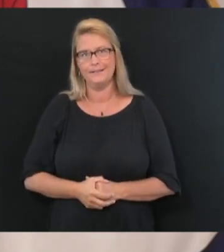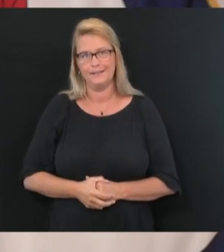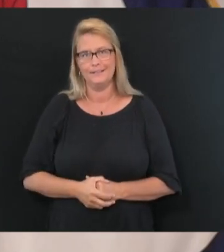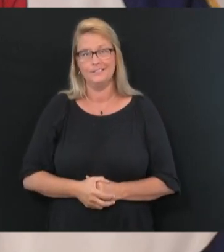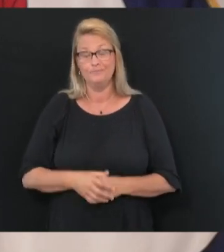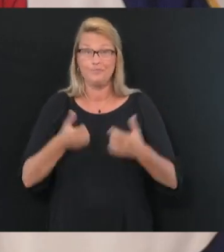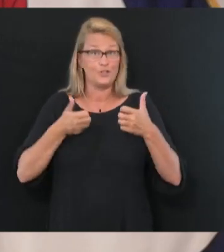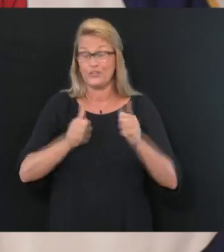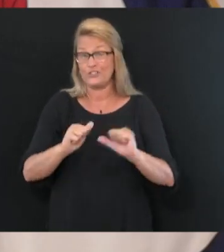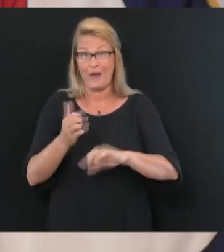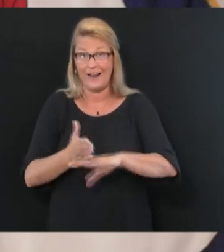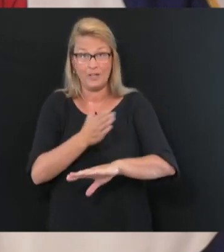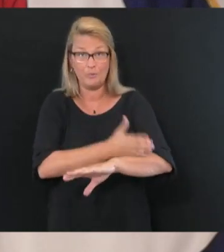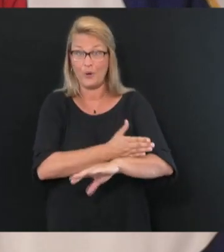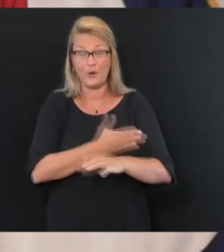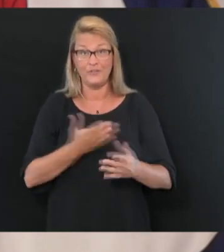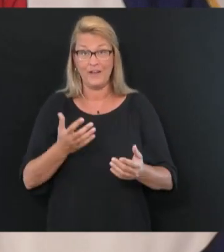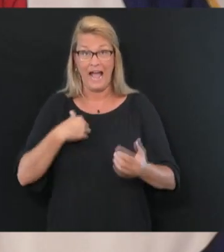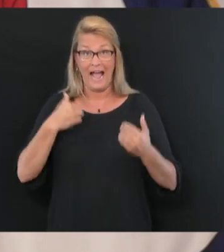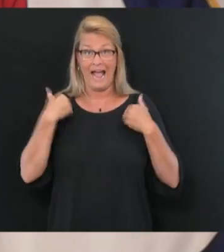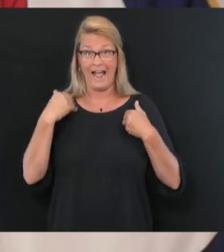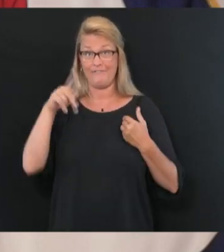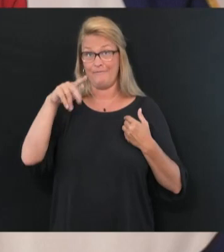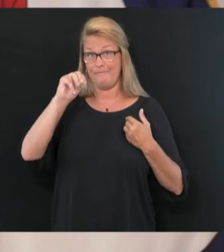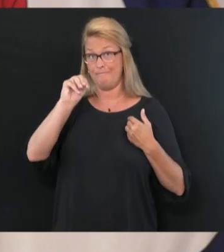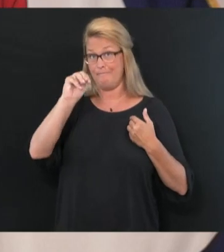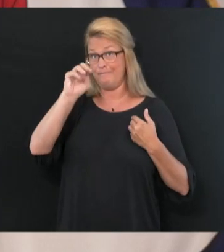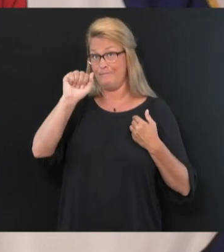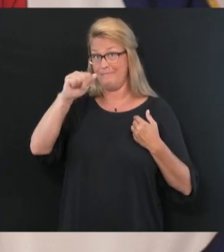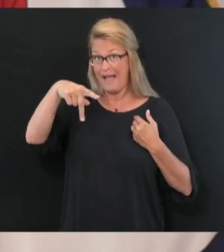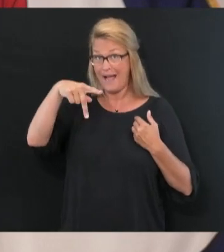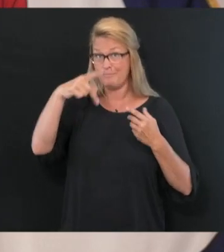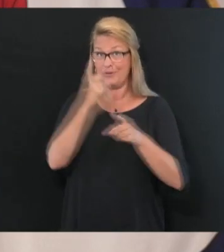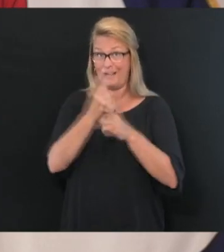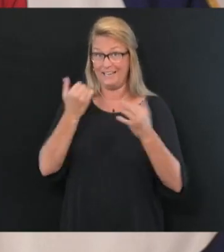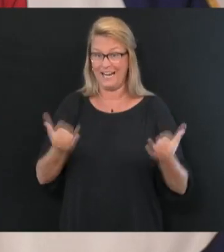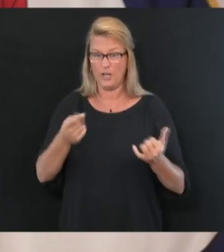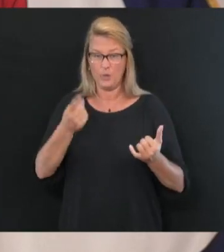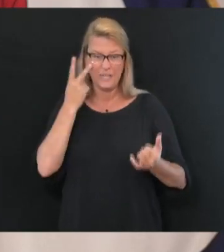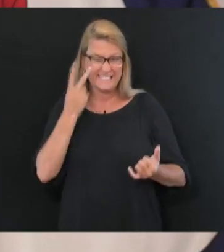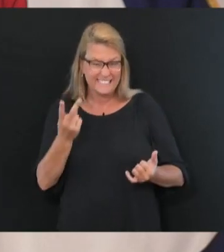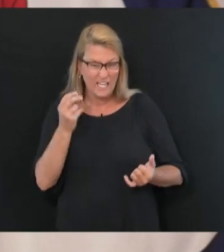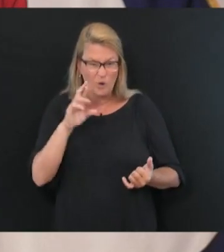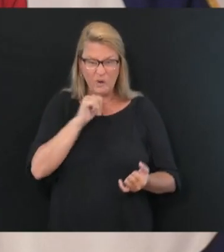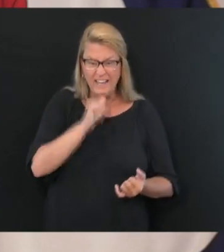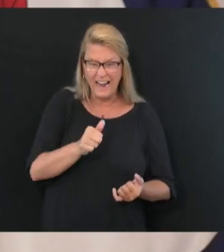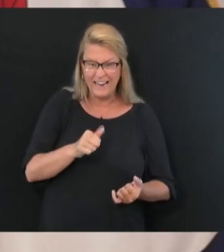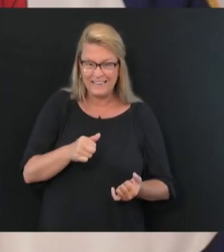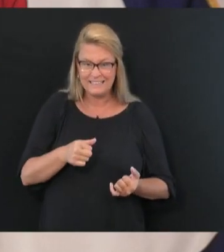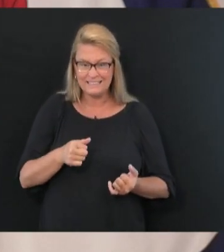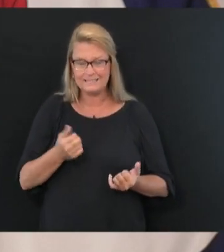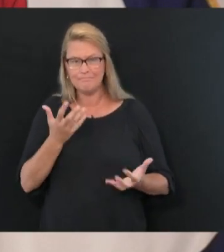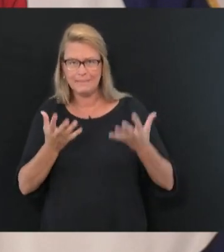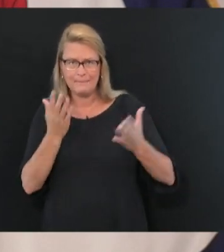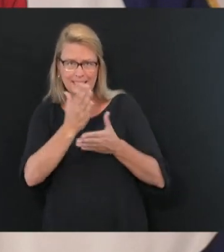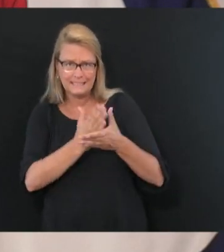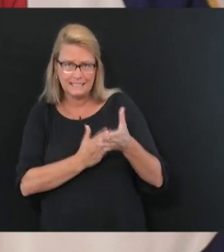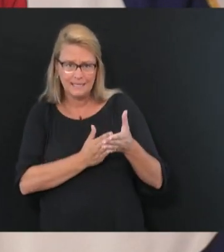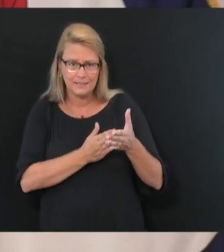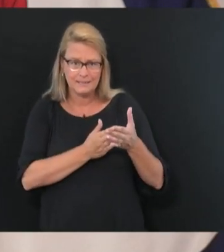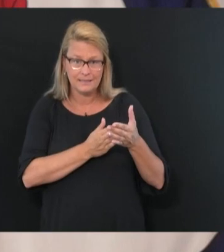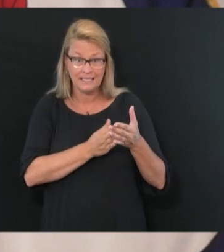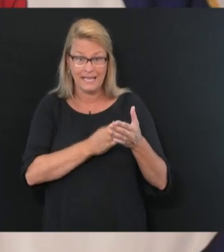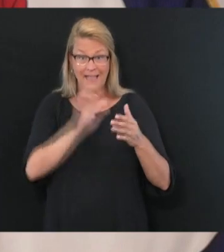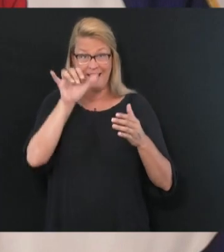it better. And I've got a map right here of how it will look. I don't know if you can see this or not, but you can probably see some of it. But in